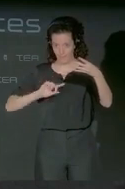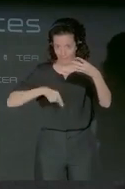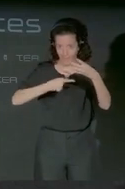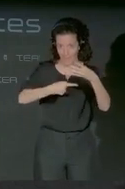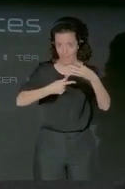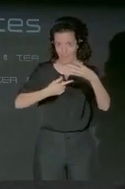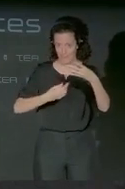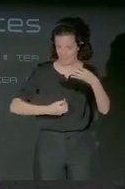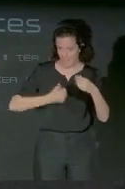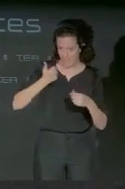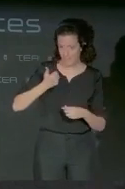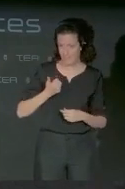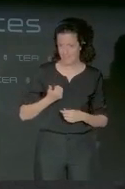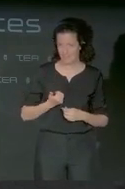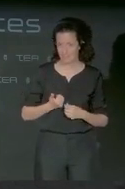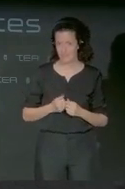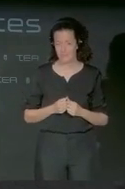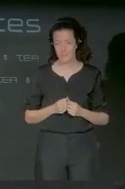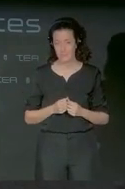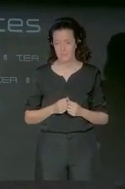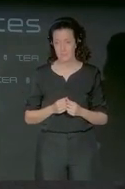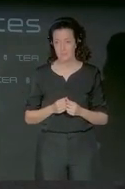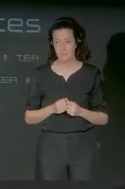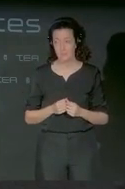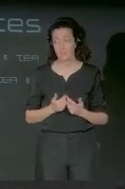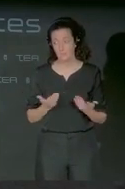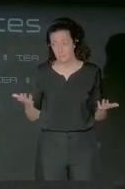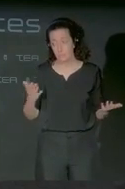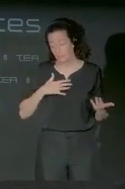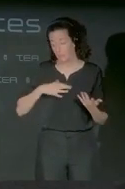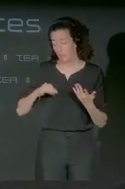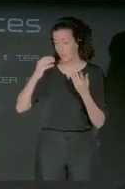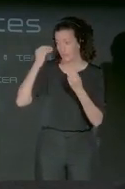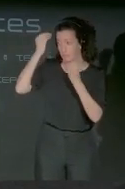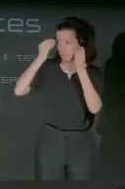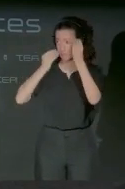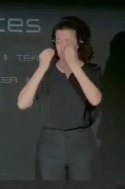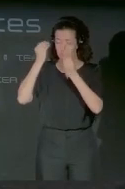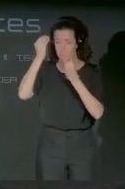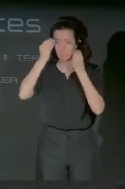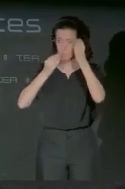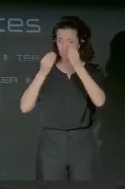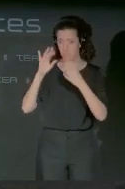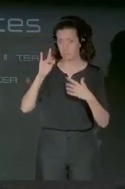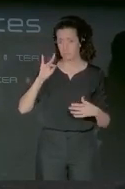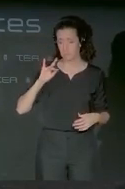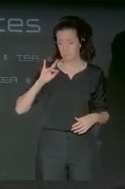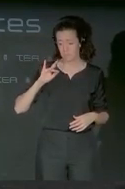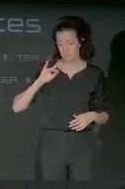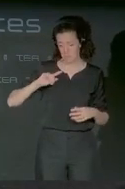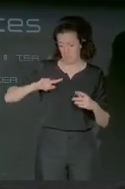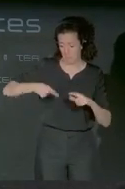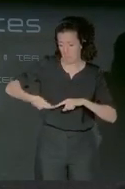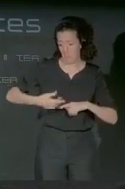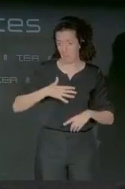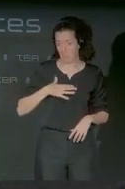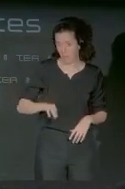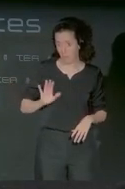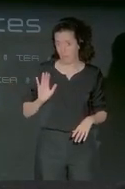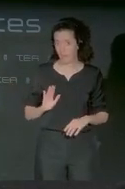now, but it's just something to maybe discuss later on is what we can do as a group to try and get